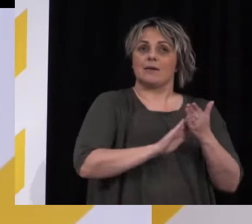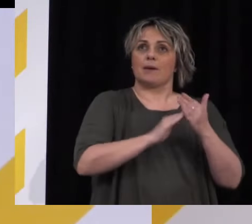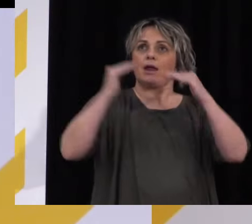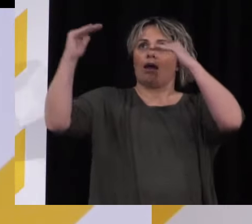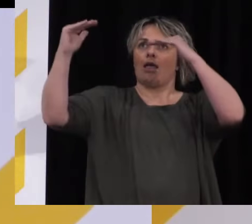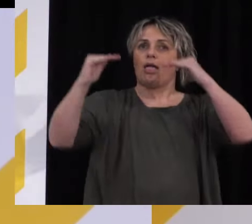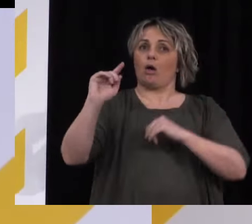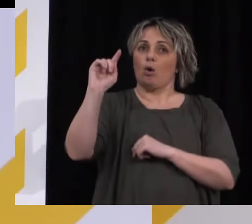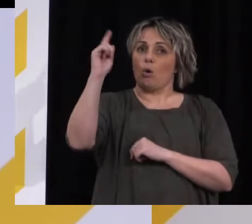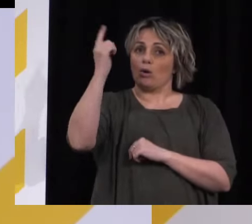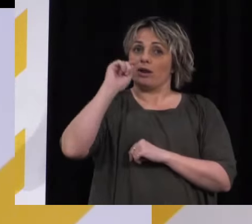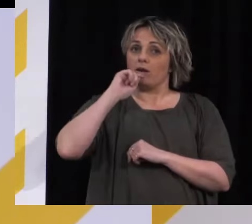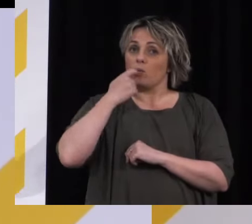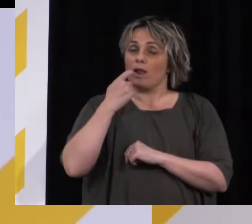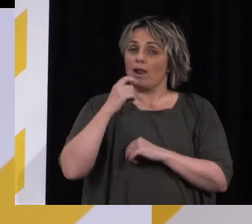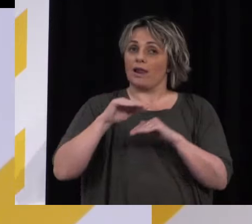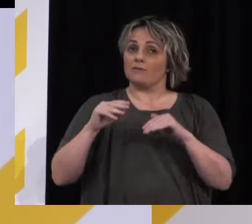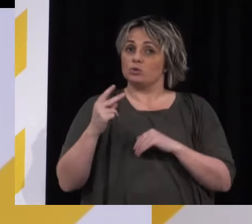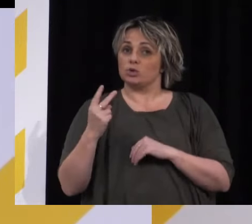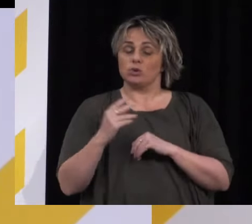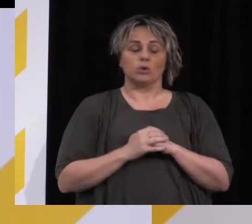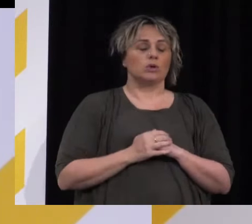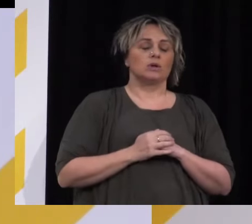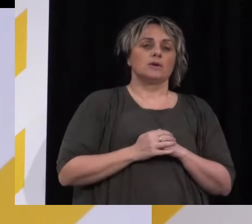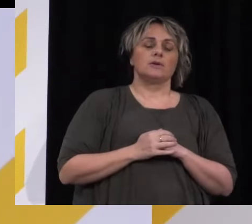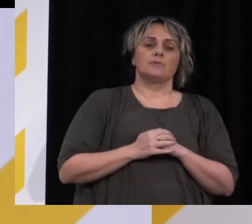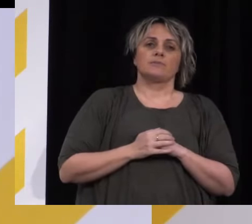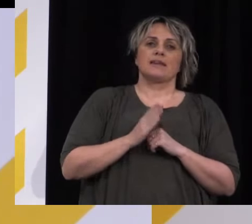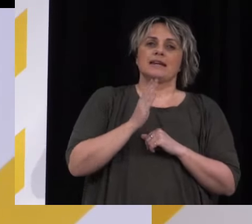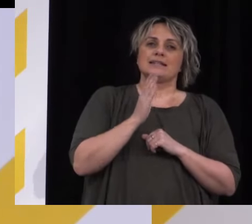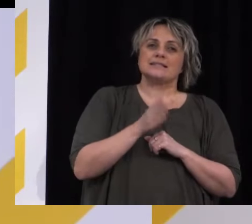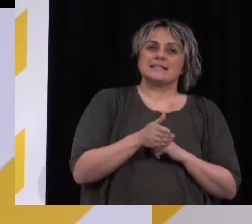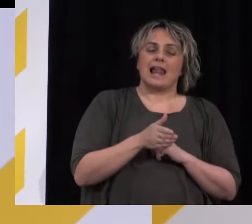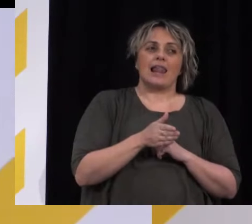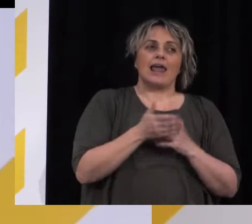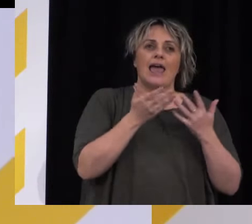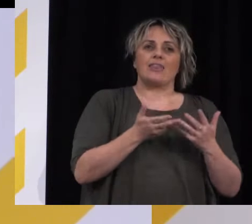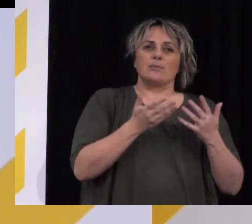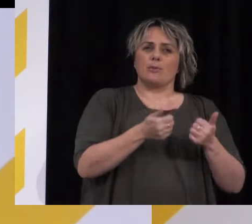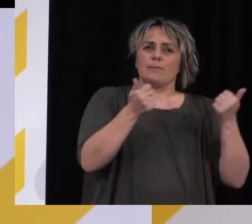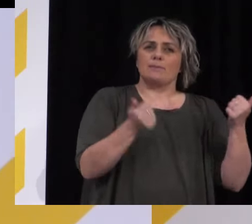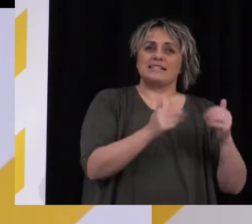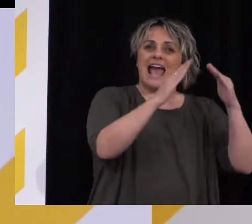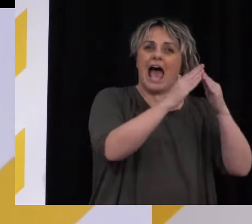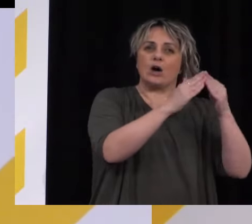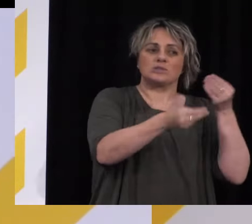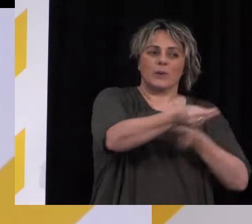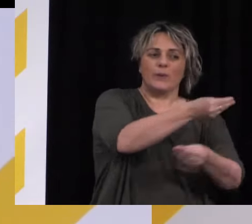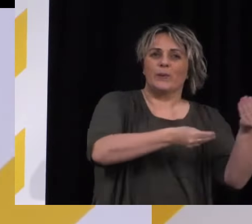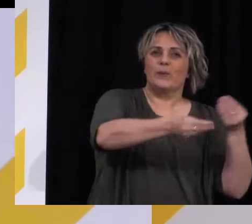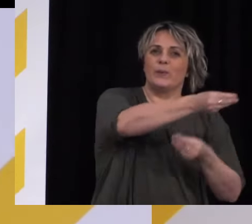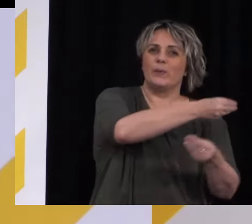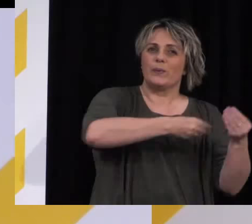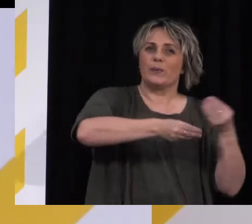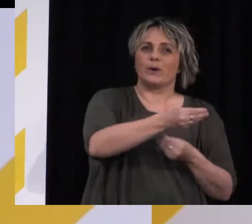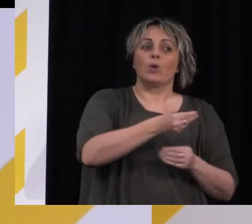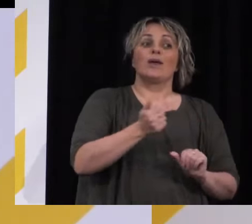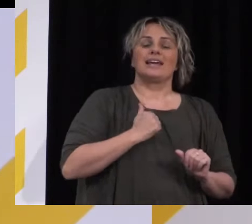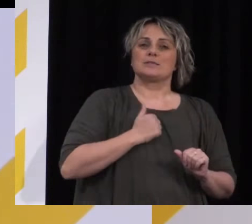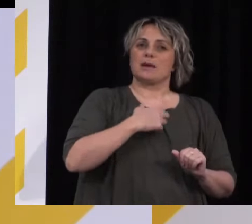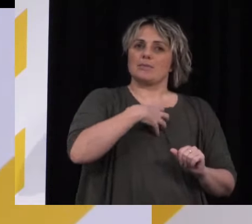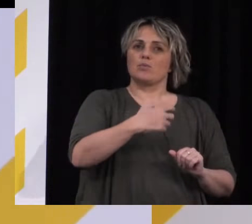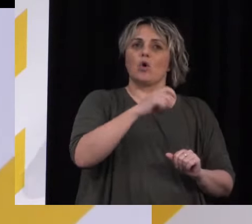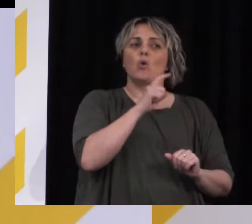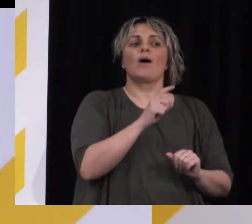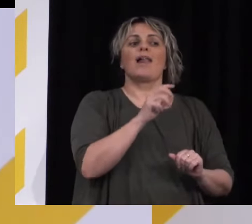there. First of all, because they are, they still are households with they're quite large households. There are still cases we will expect to come through. And I was